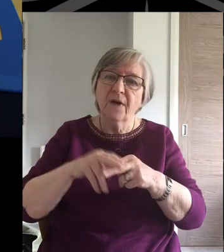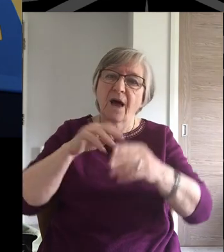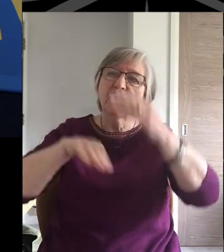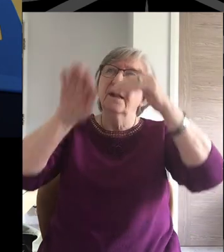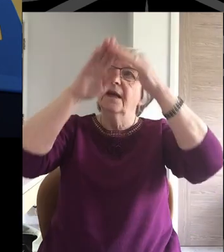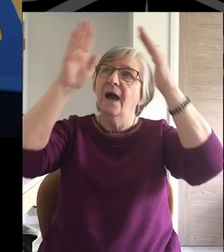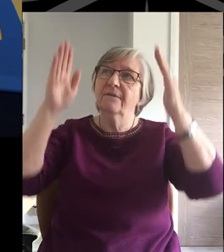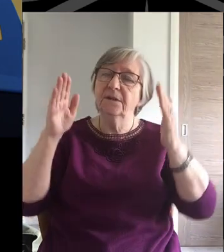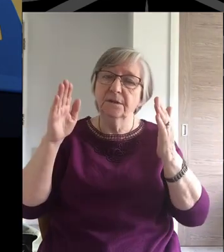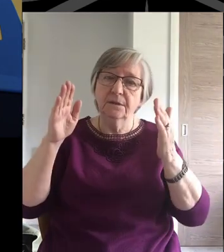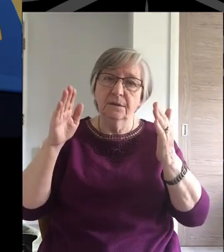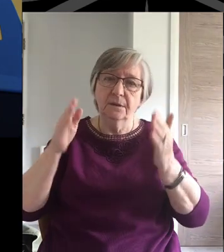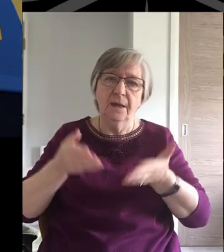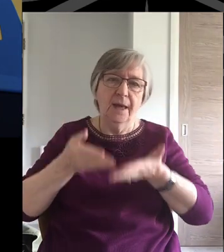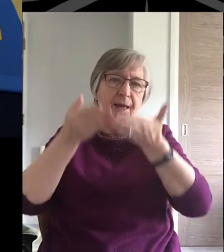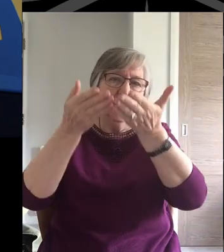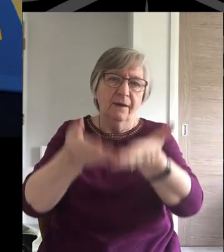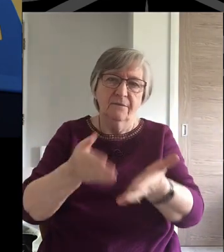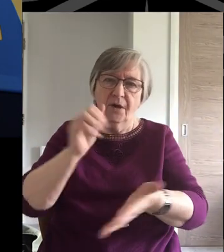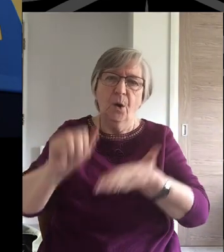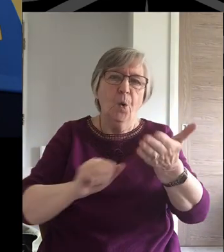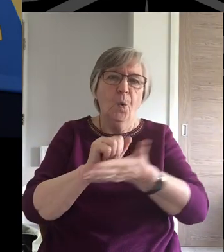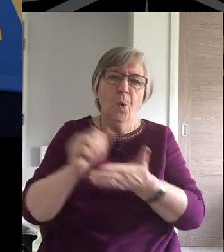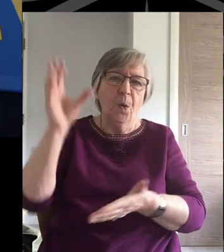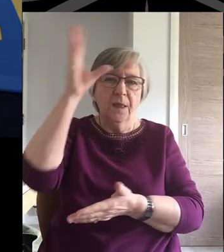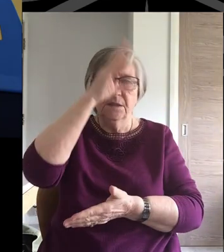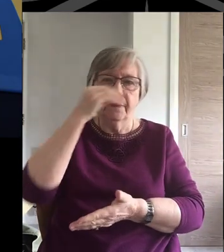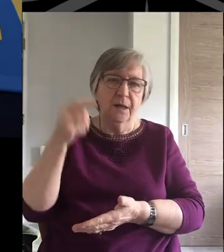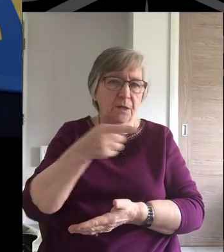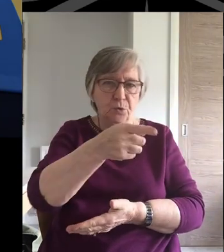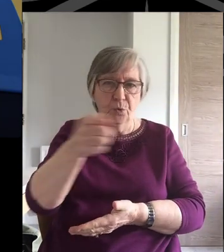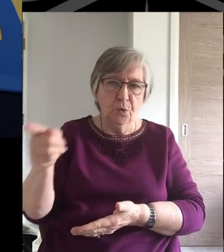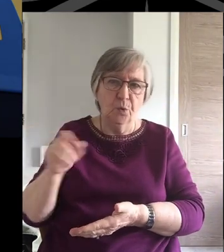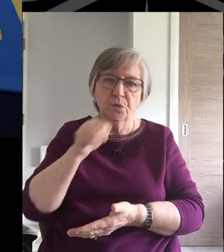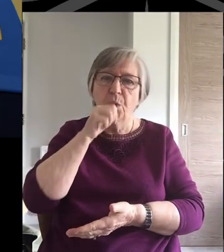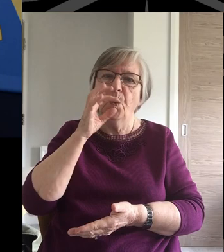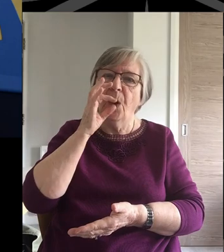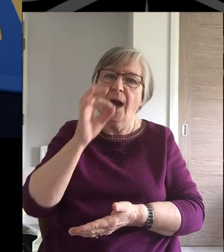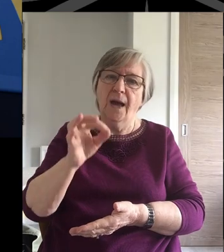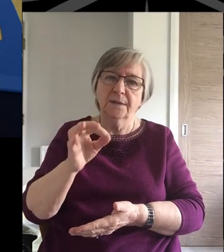in heaven give the Holy Spirit to those who ask him?"